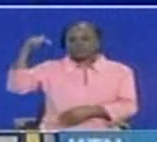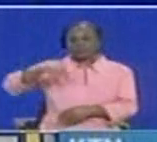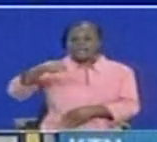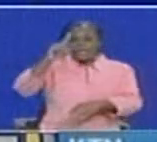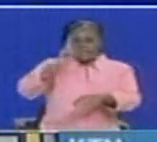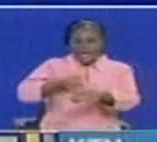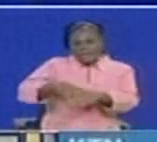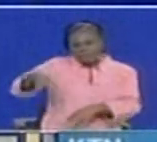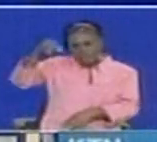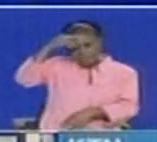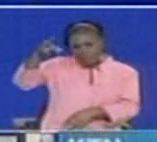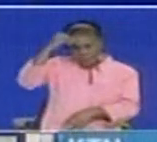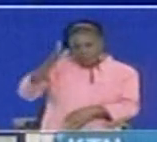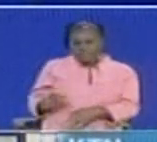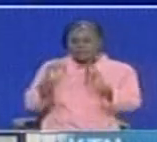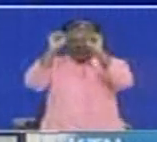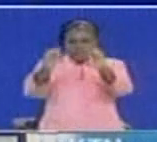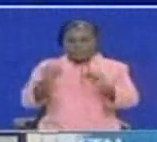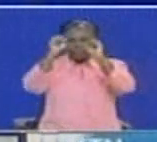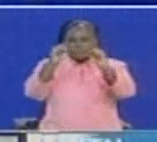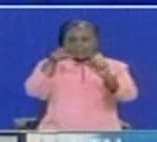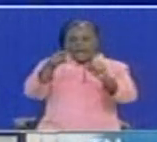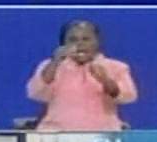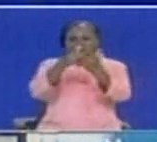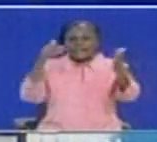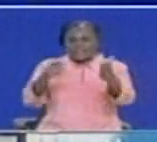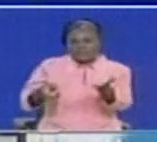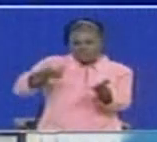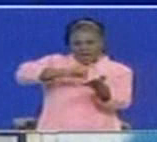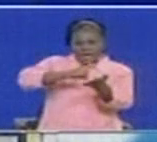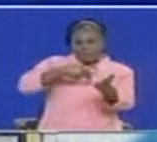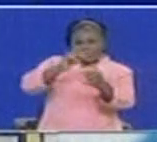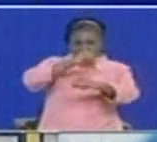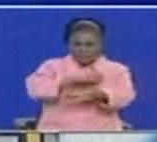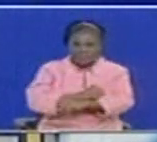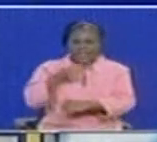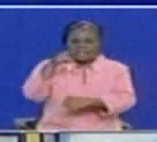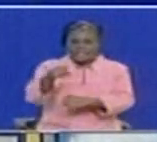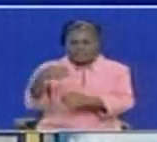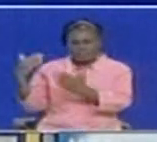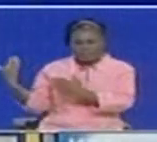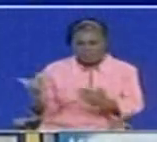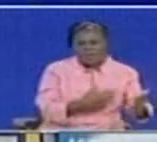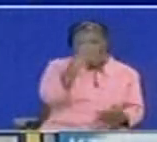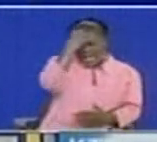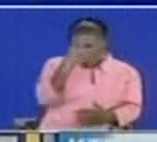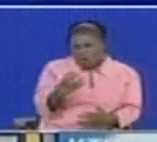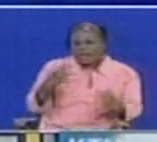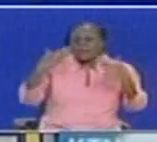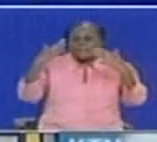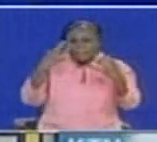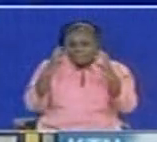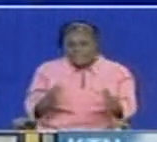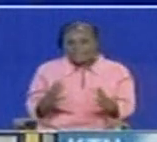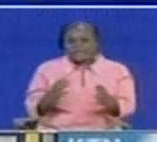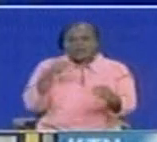students rioted over the proposal to raise their tuition fees. The riots have caused a lot of anger among motorists and shop